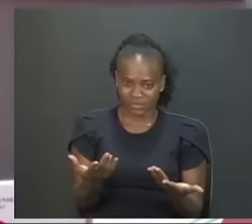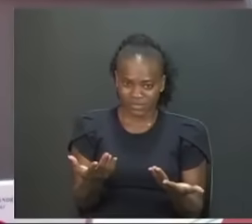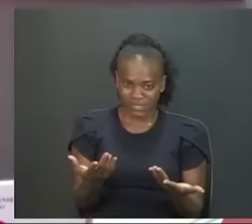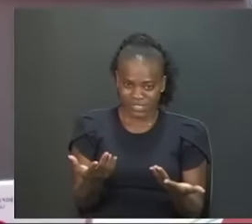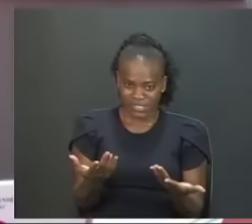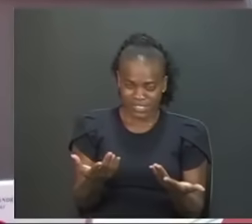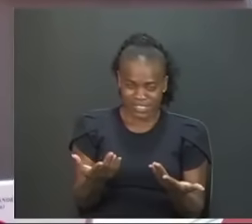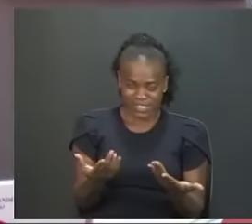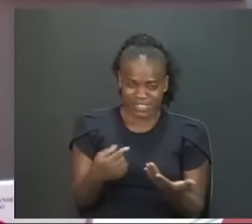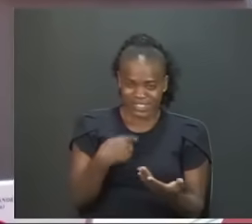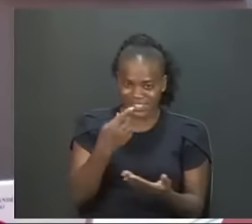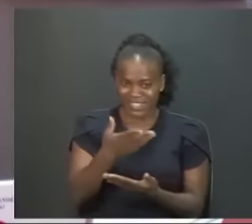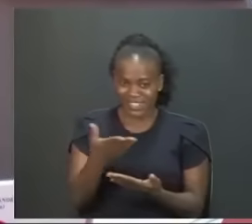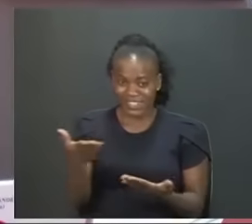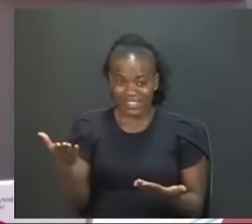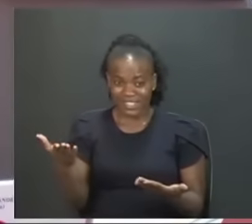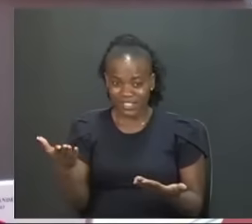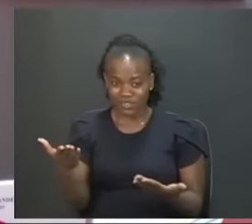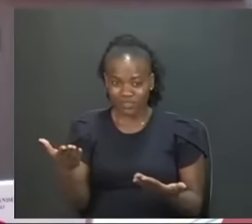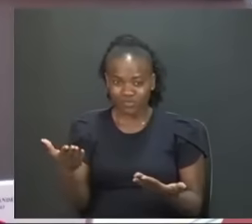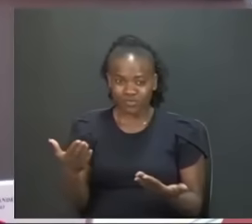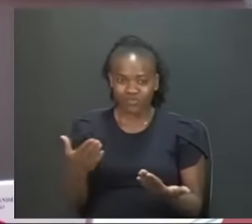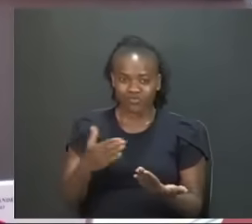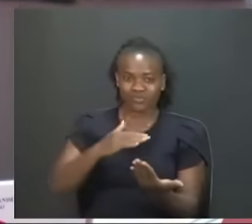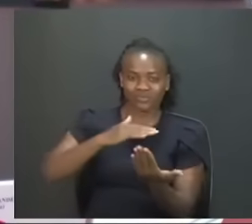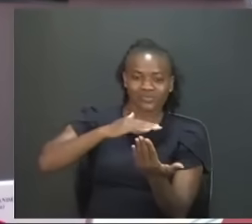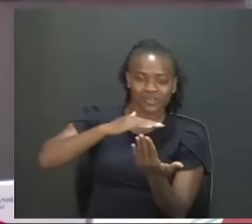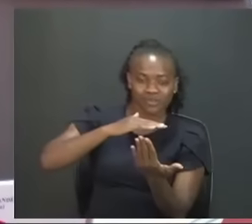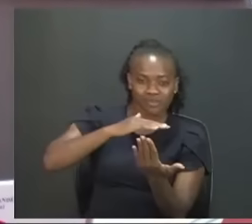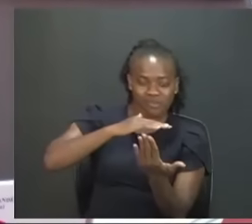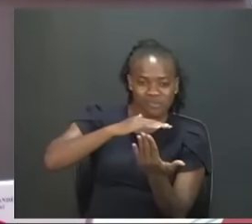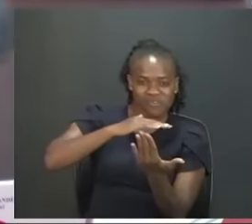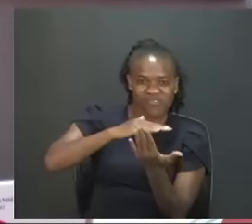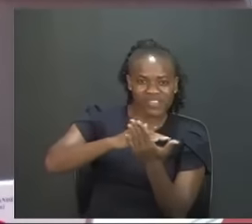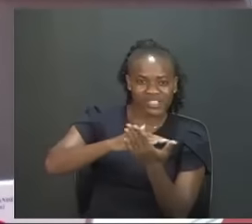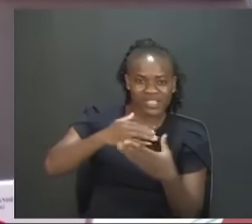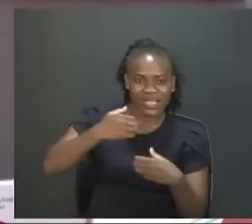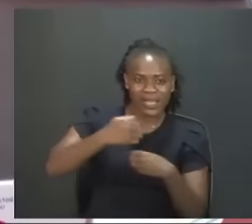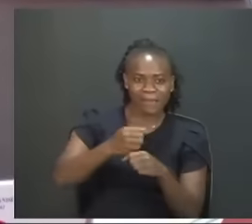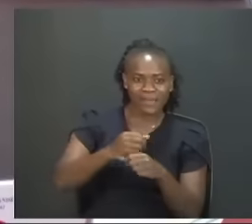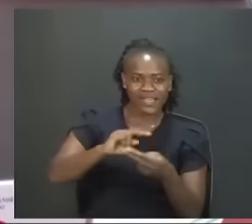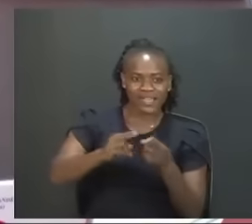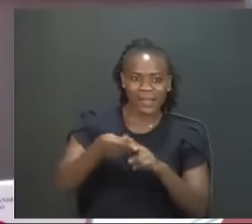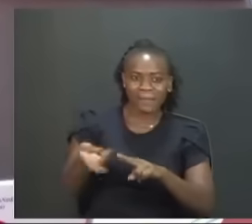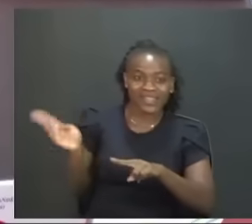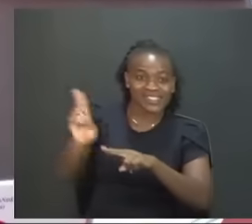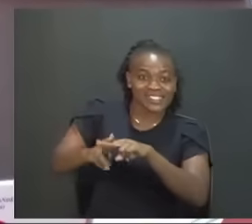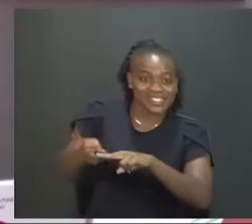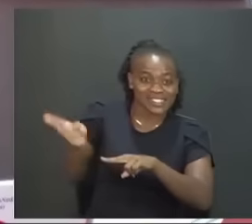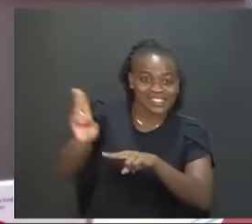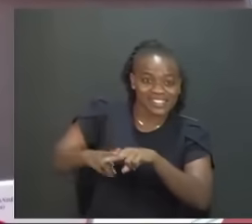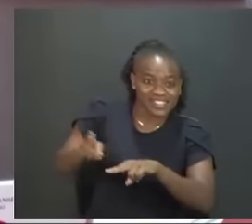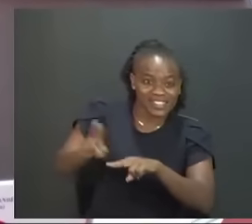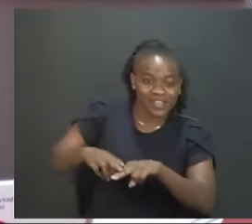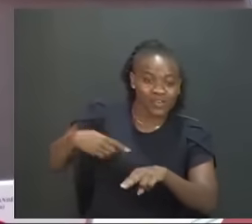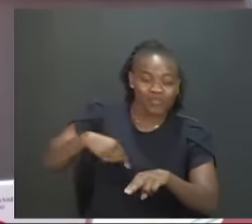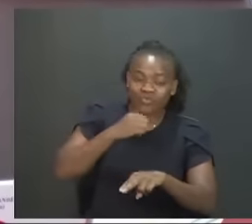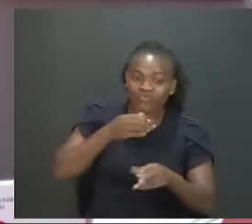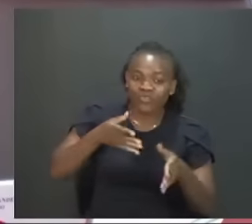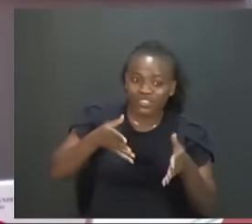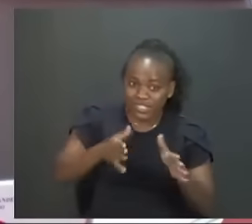filibuster, to increase their 82 to a comfortable number. We will not allow you. You